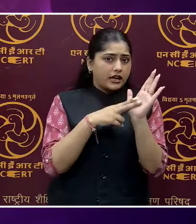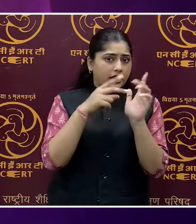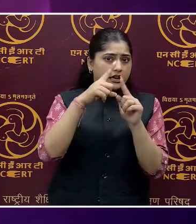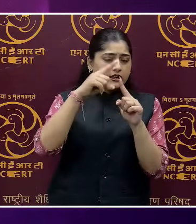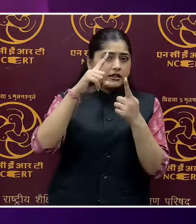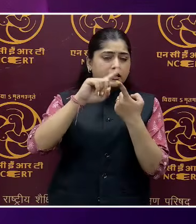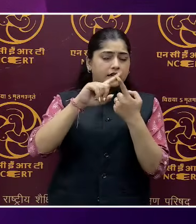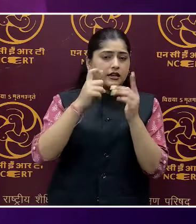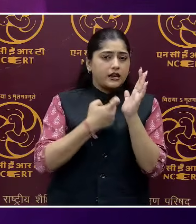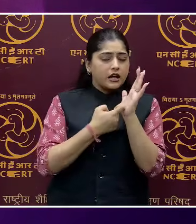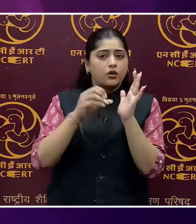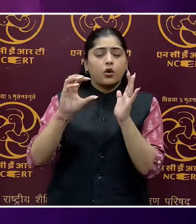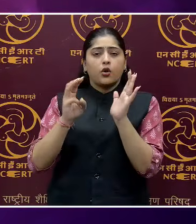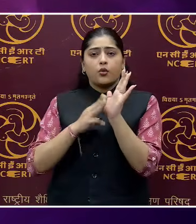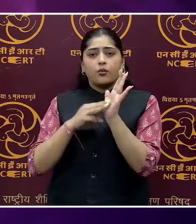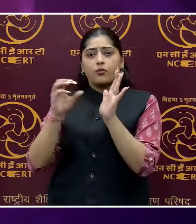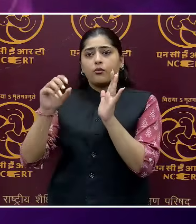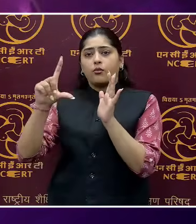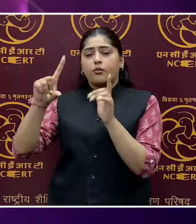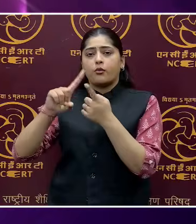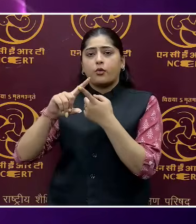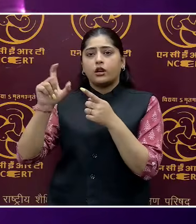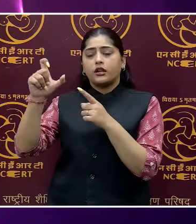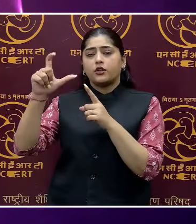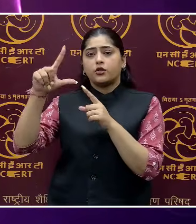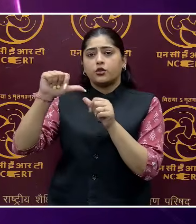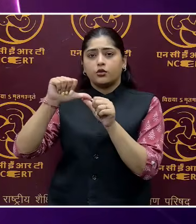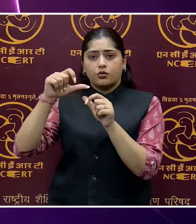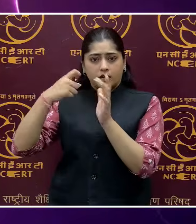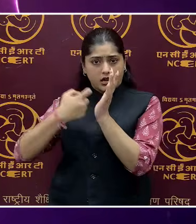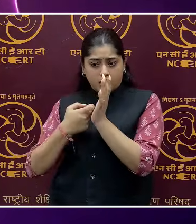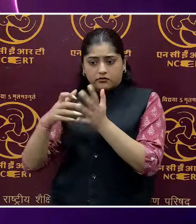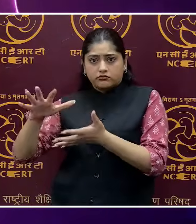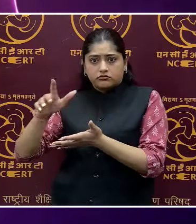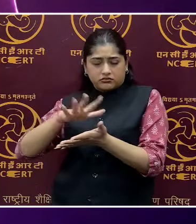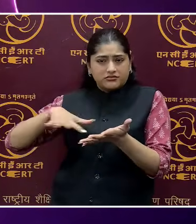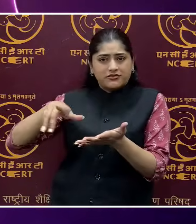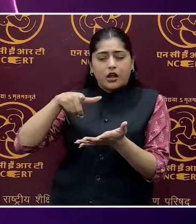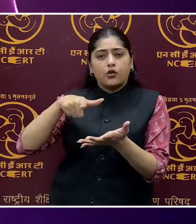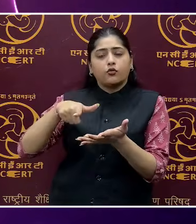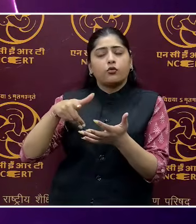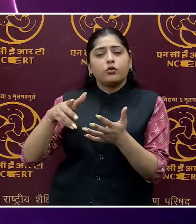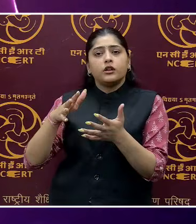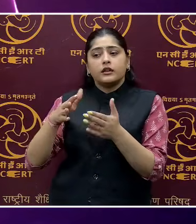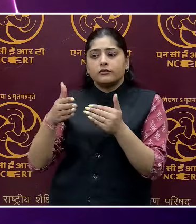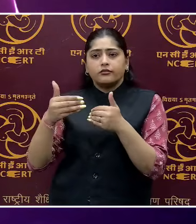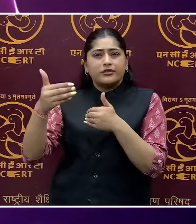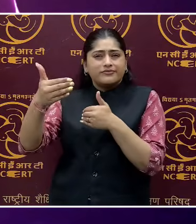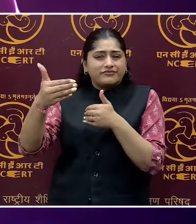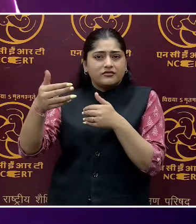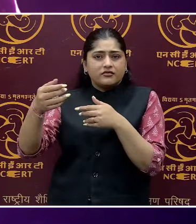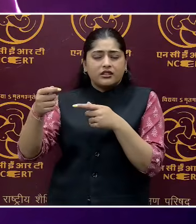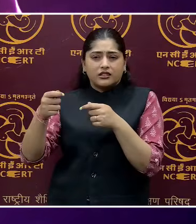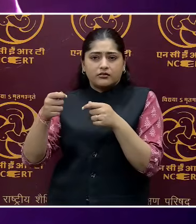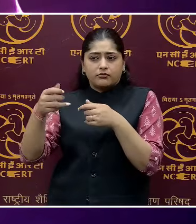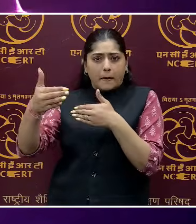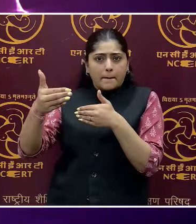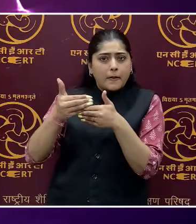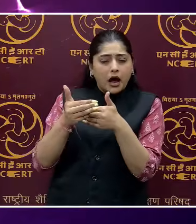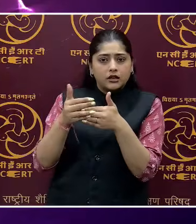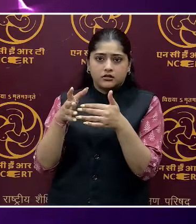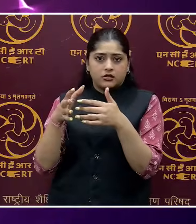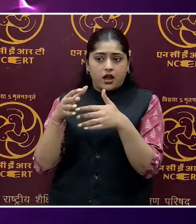weak intermolecular flow. Therefore, liquids have no definite shape but can flow and therefore are